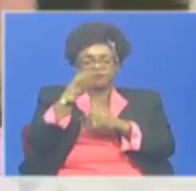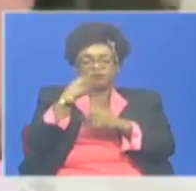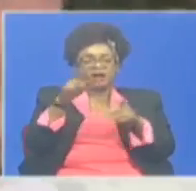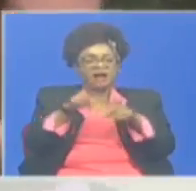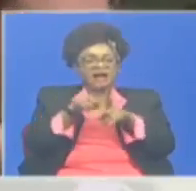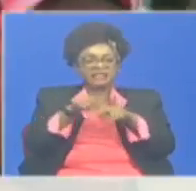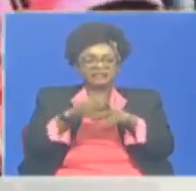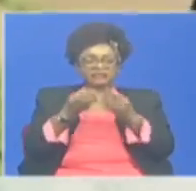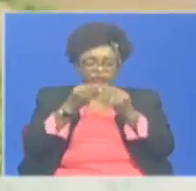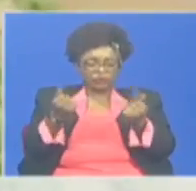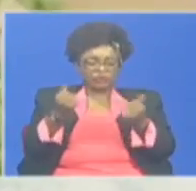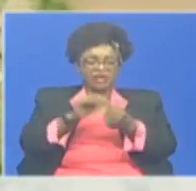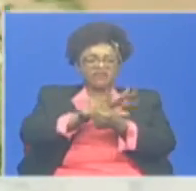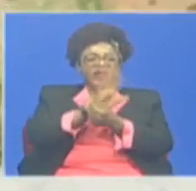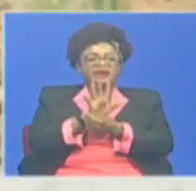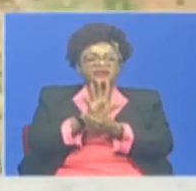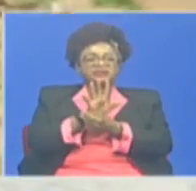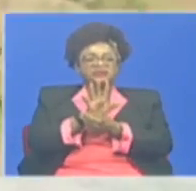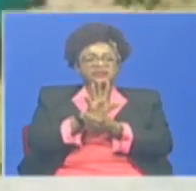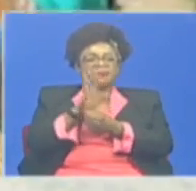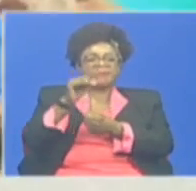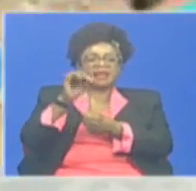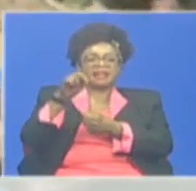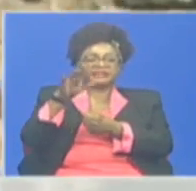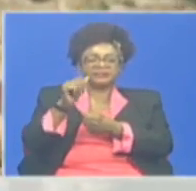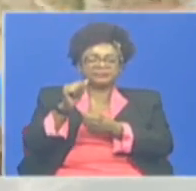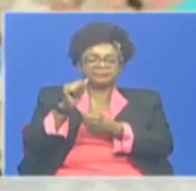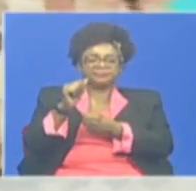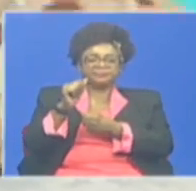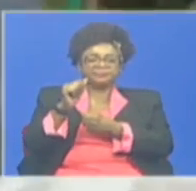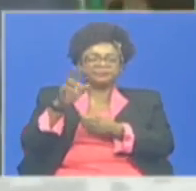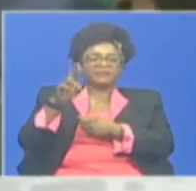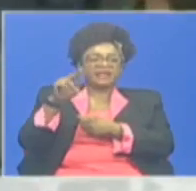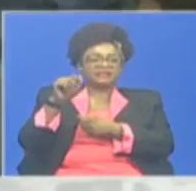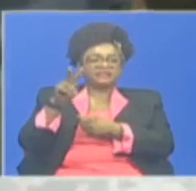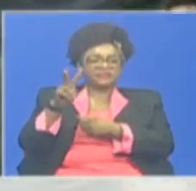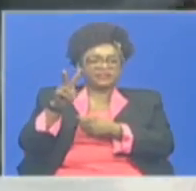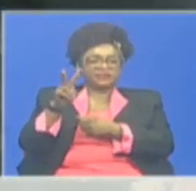the virus. Melita Oletenges, NTV.